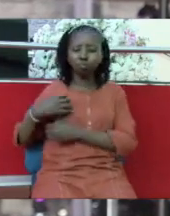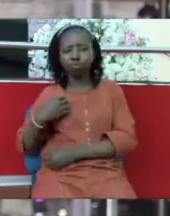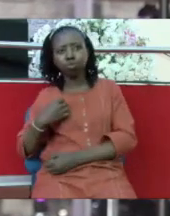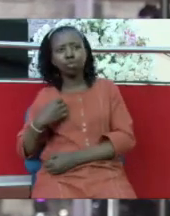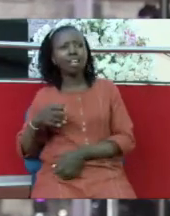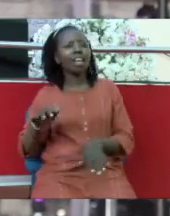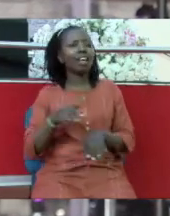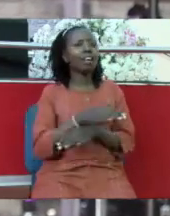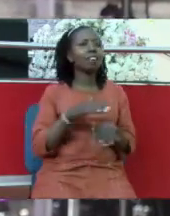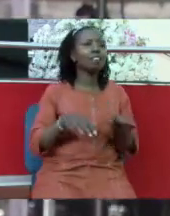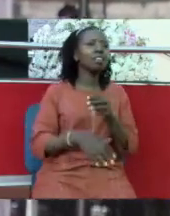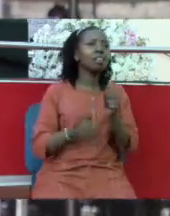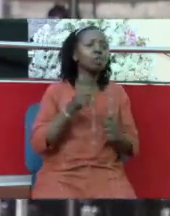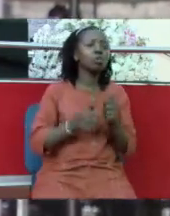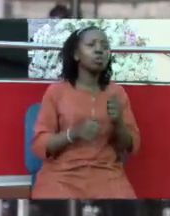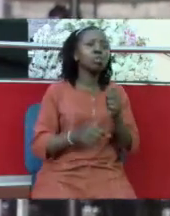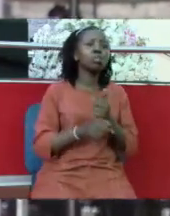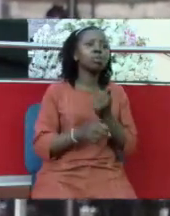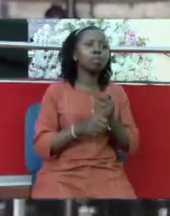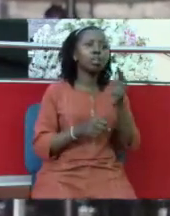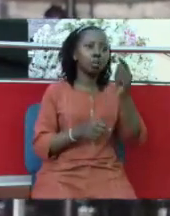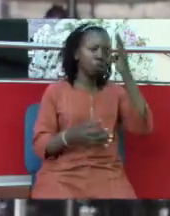everything that would make you doubt God.